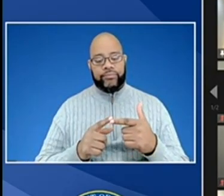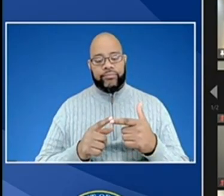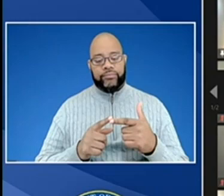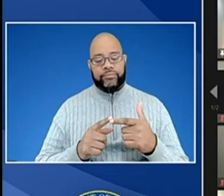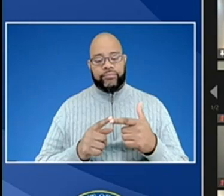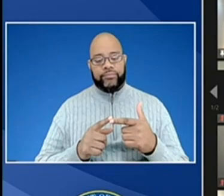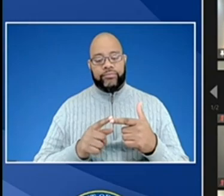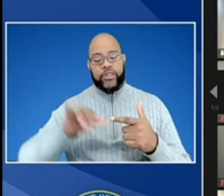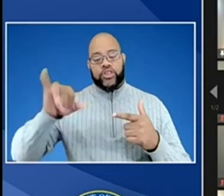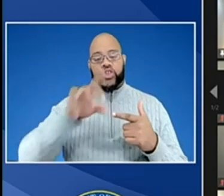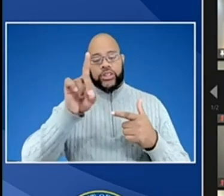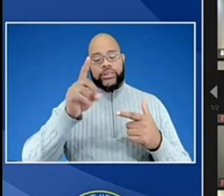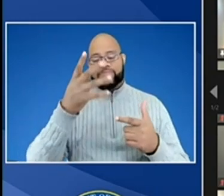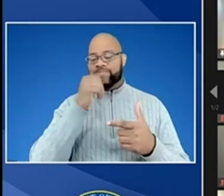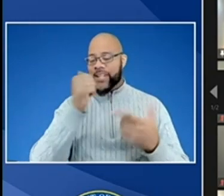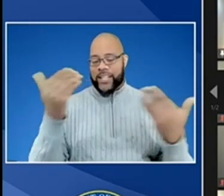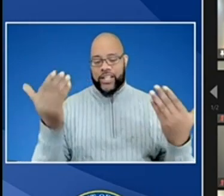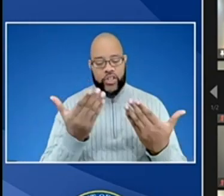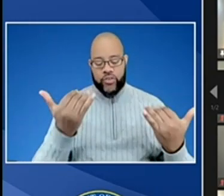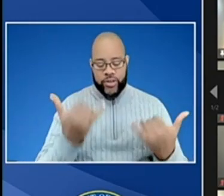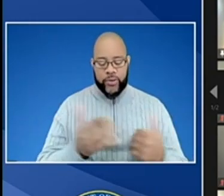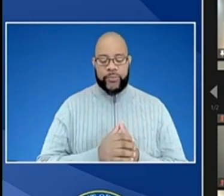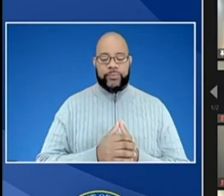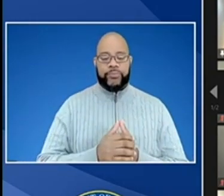Okay, J.D. is absent at this point.